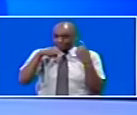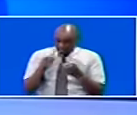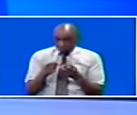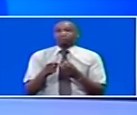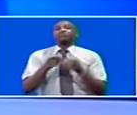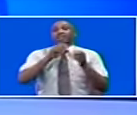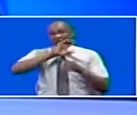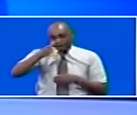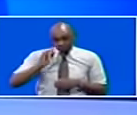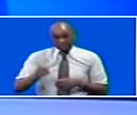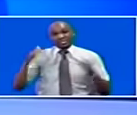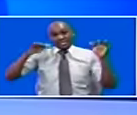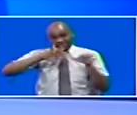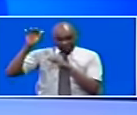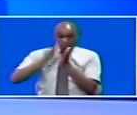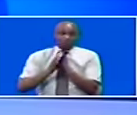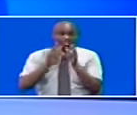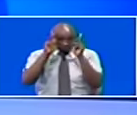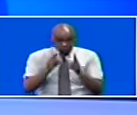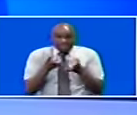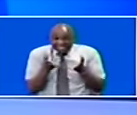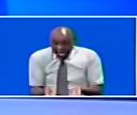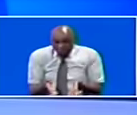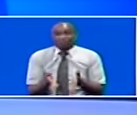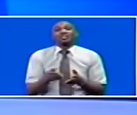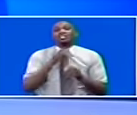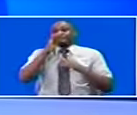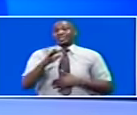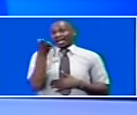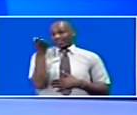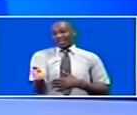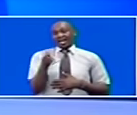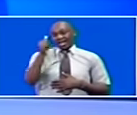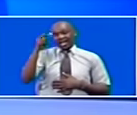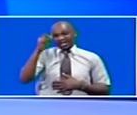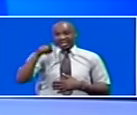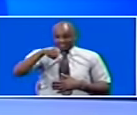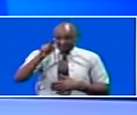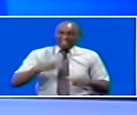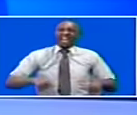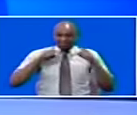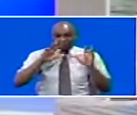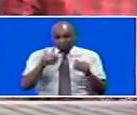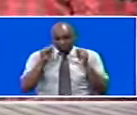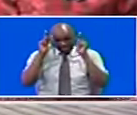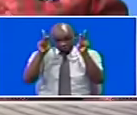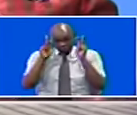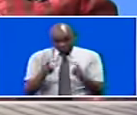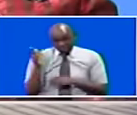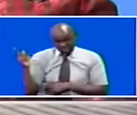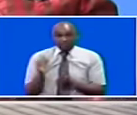the county assembly of Kisumu. Let's now bring in the county assembly speaker, Ann Adul, joining us live from